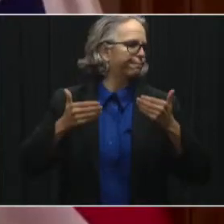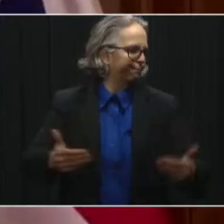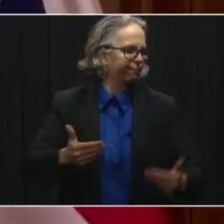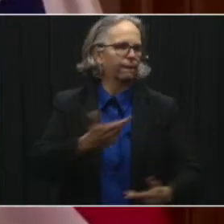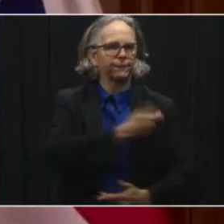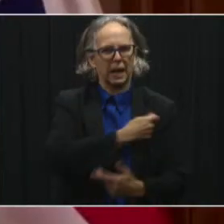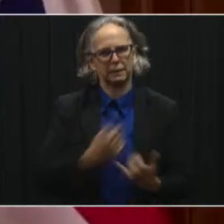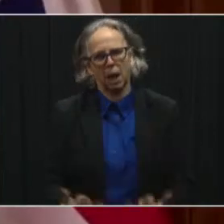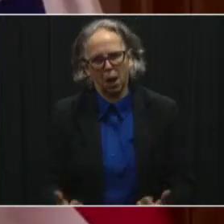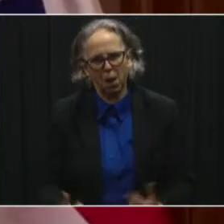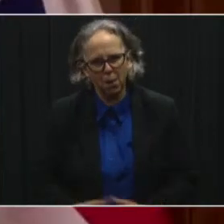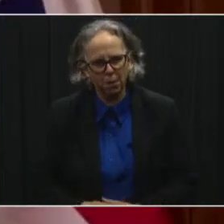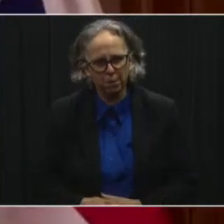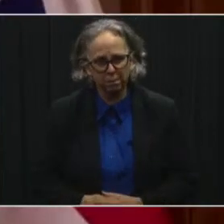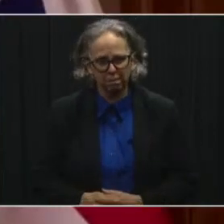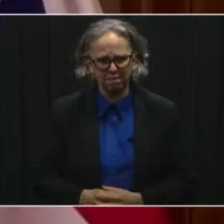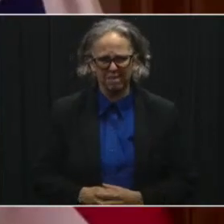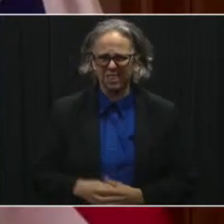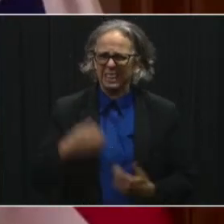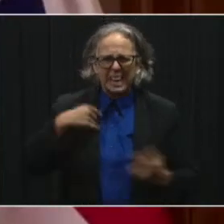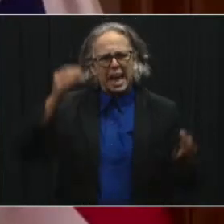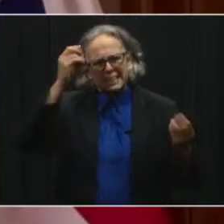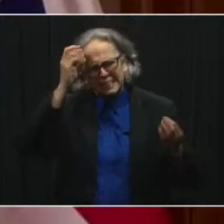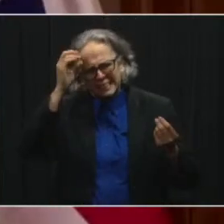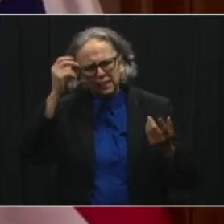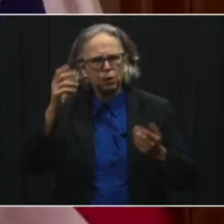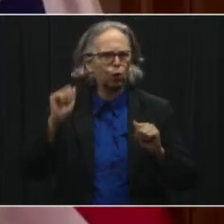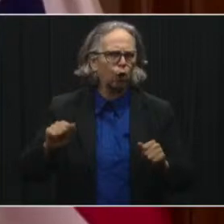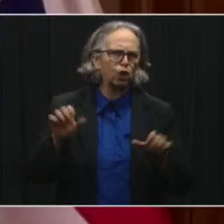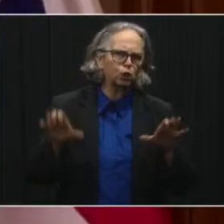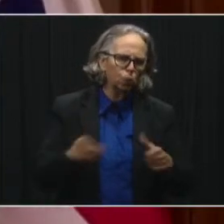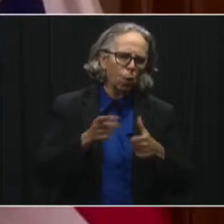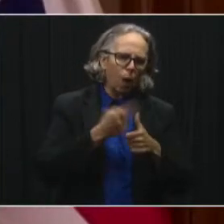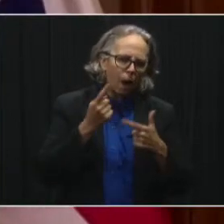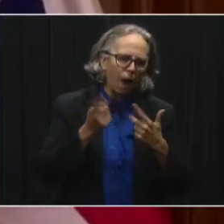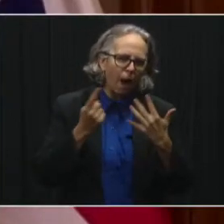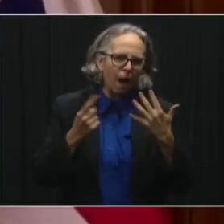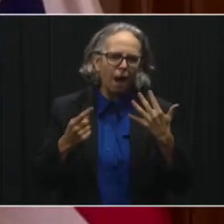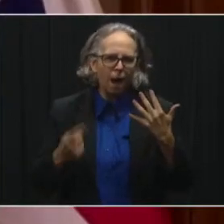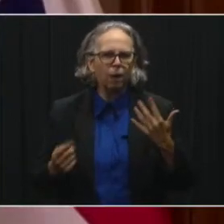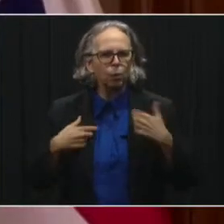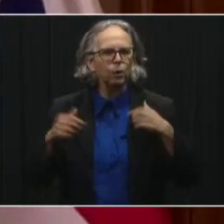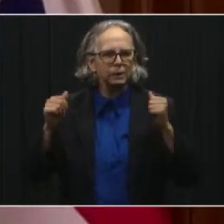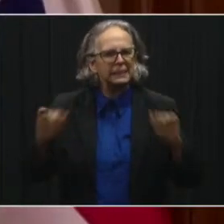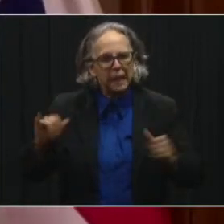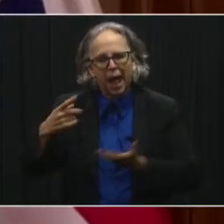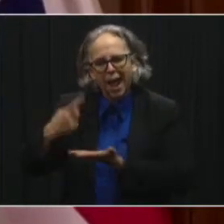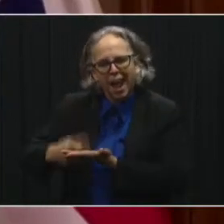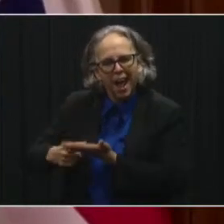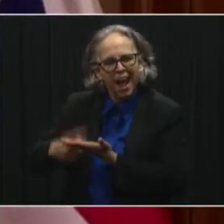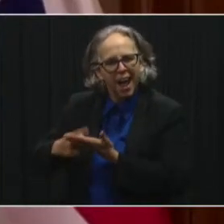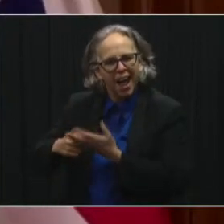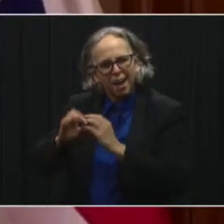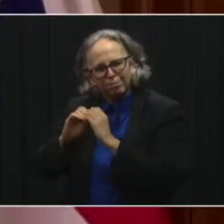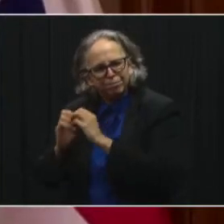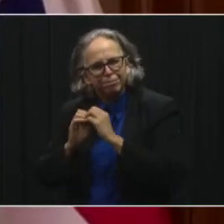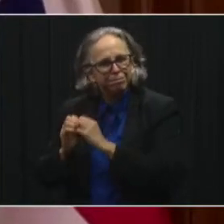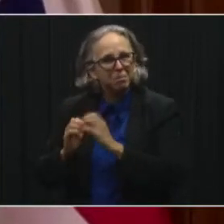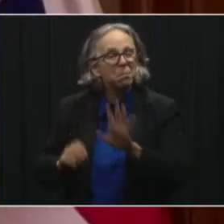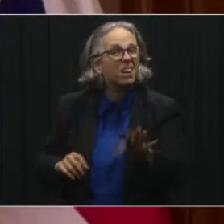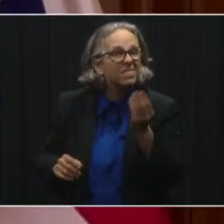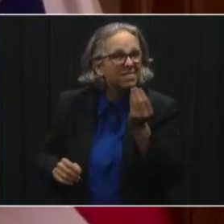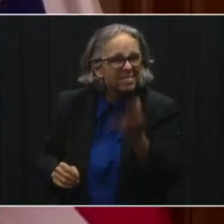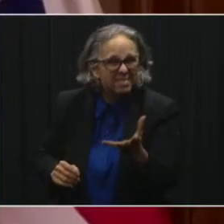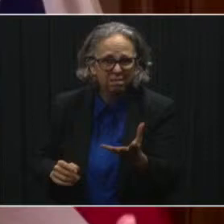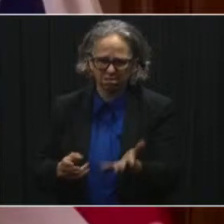We're thinking about other things that we could do. But a lot of what we're doing candidly, I'm not sure that,